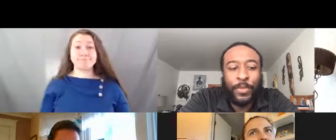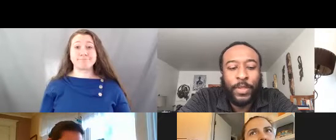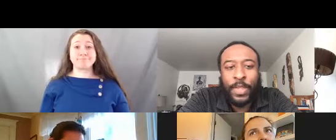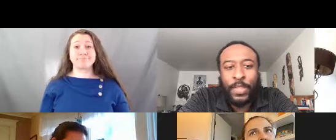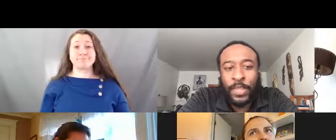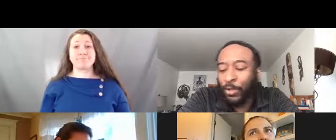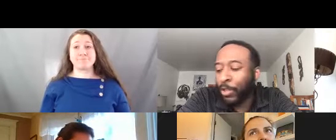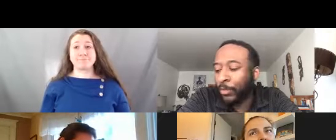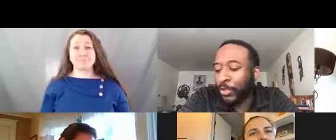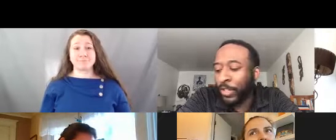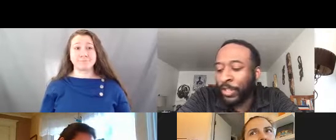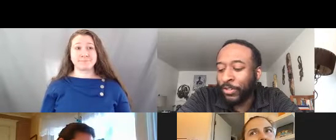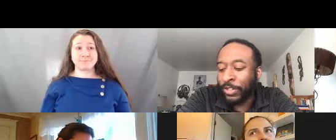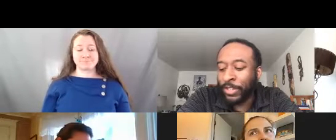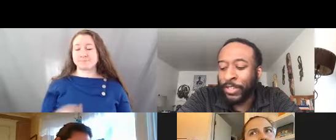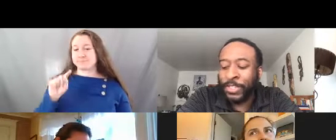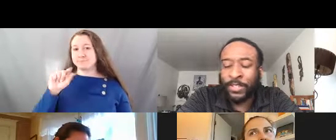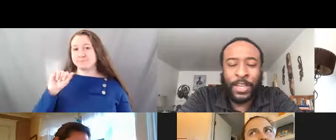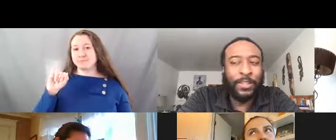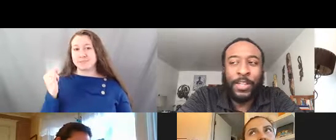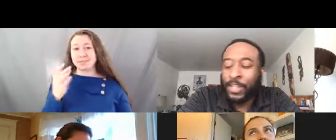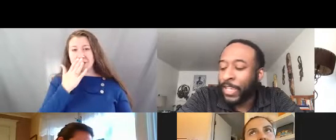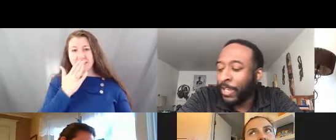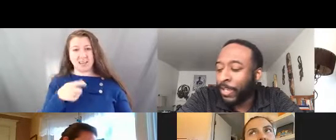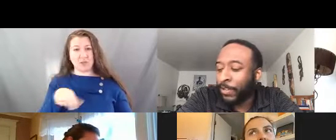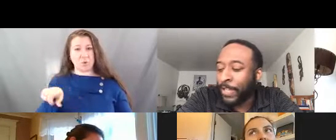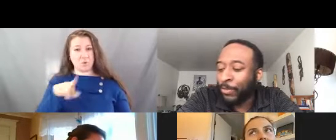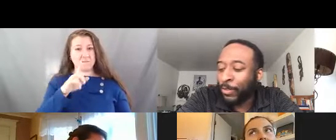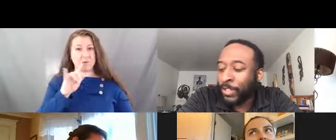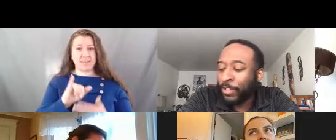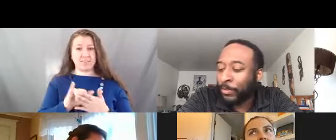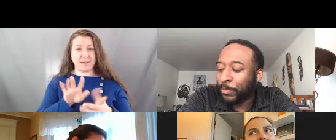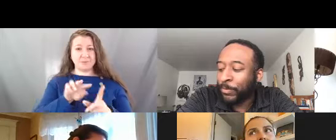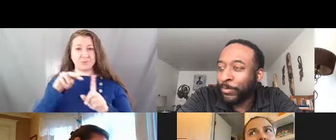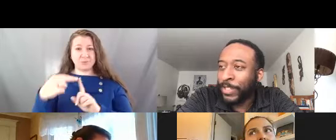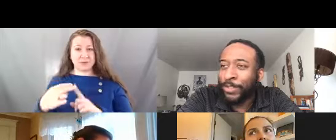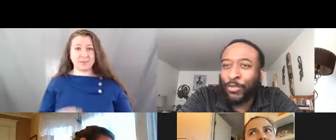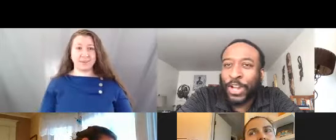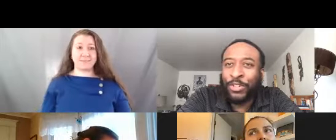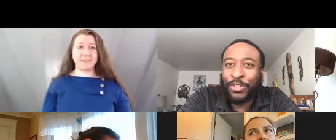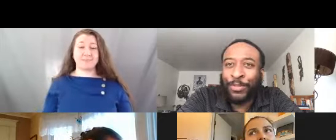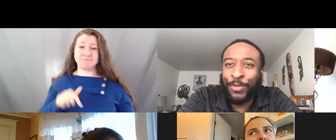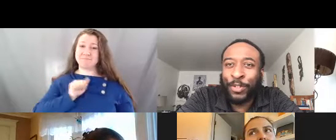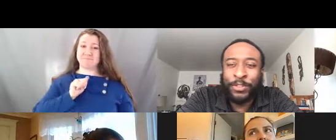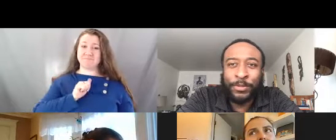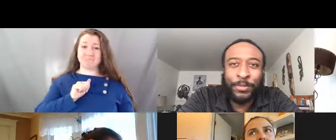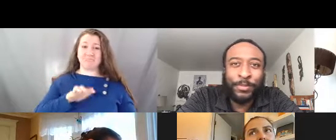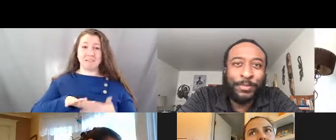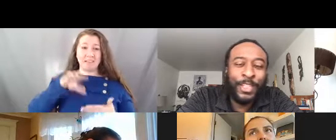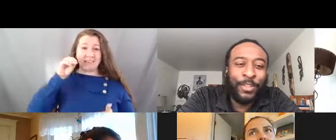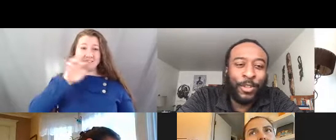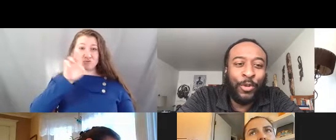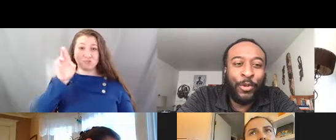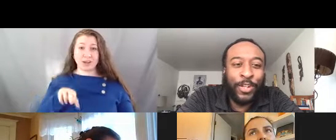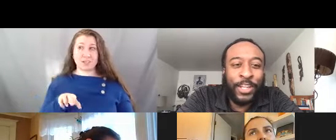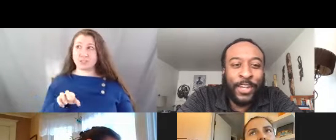Well, thank you all. I appreciate that insight. And I've only lived in Rochester for